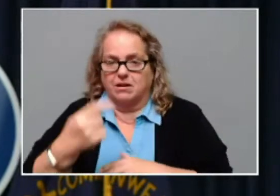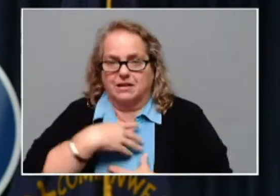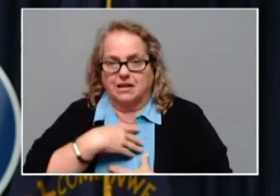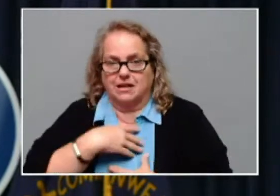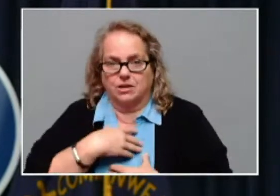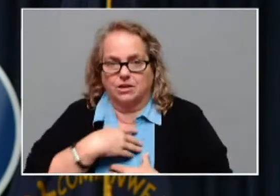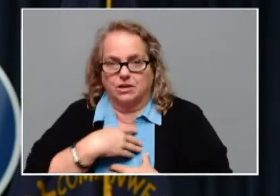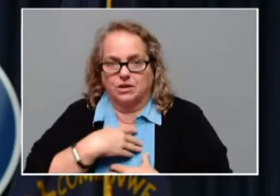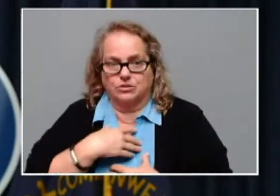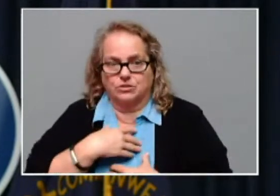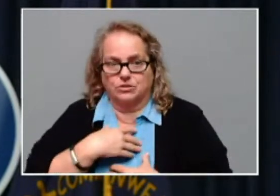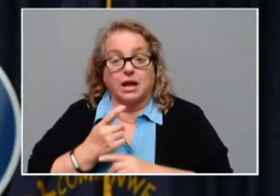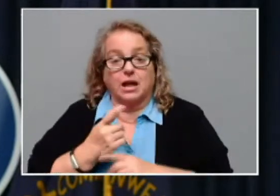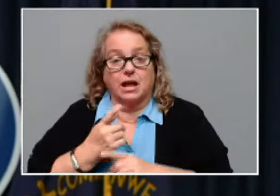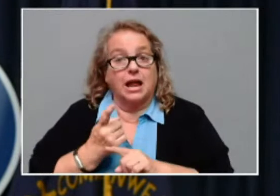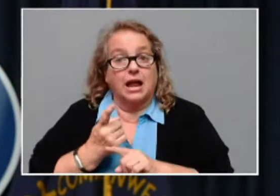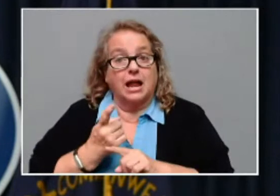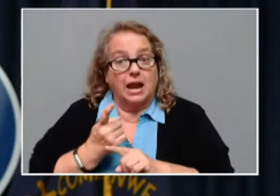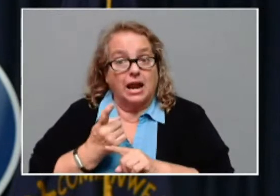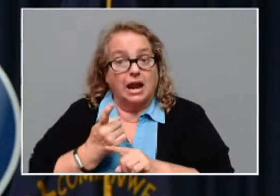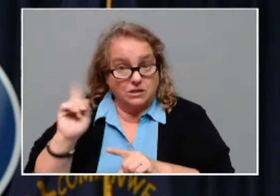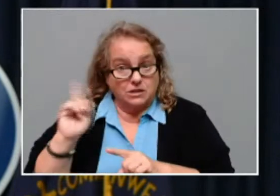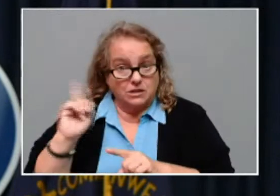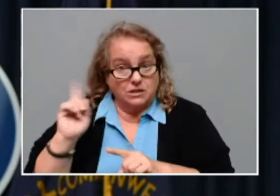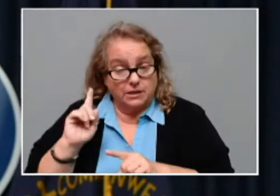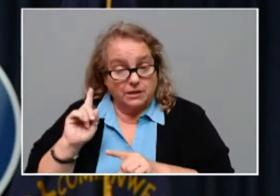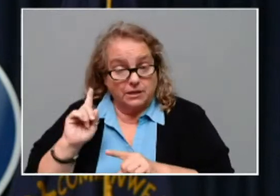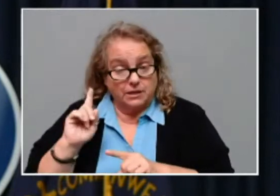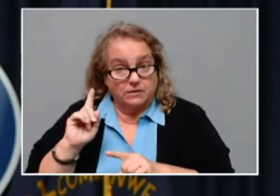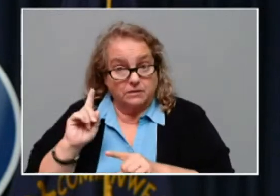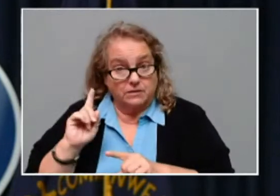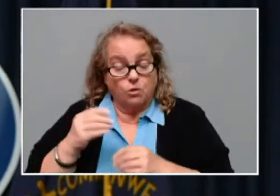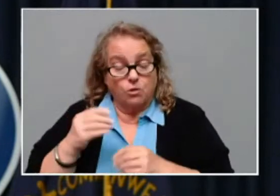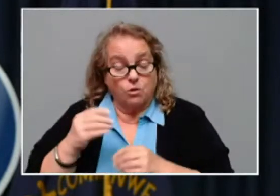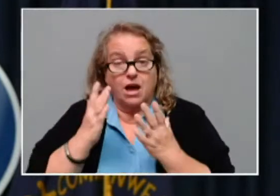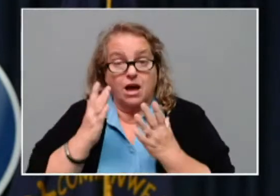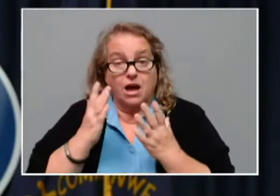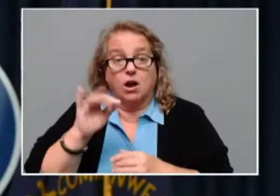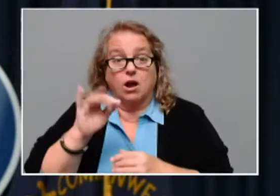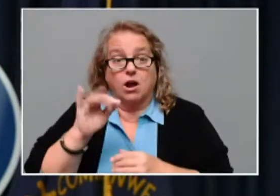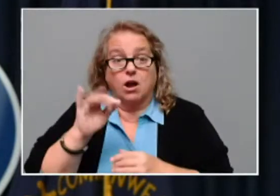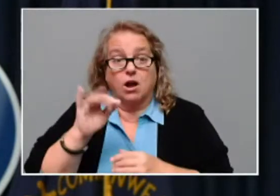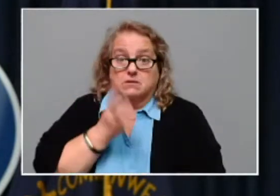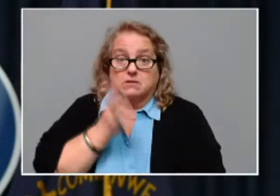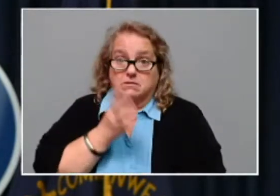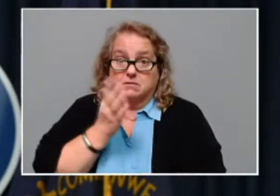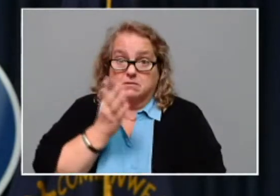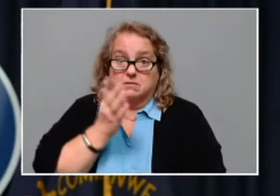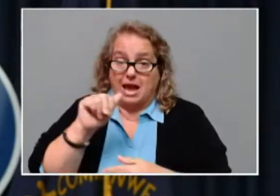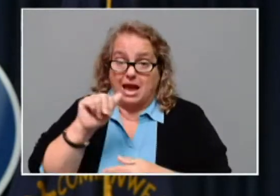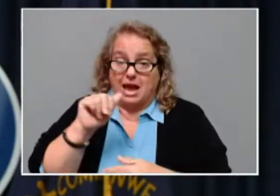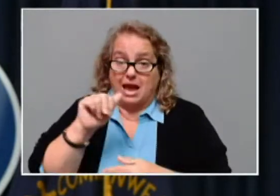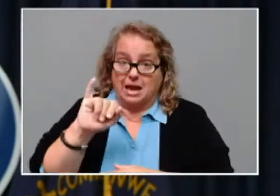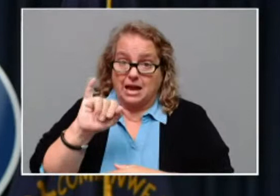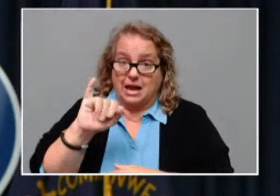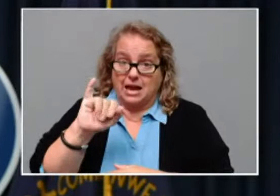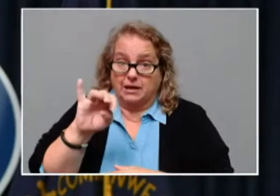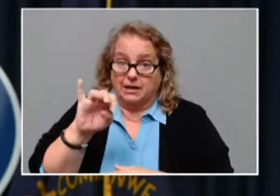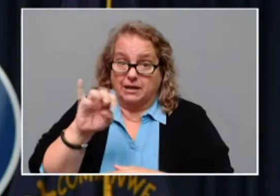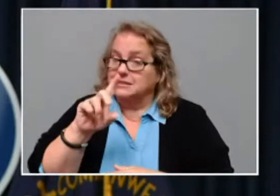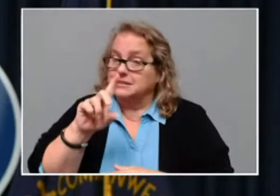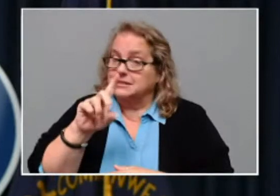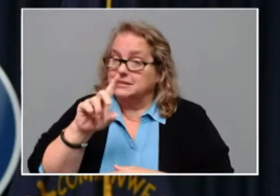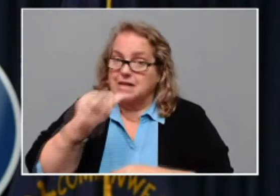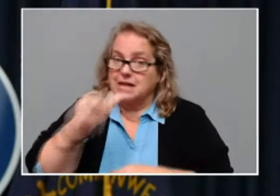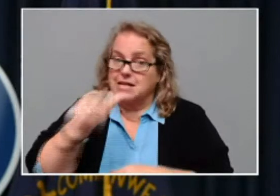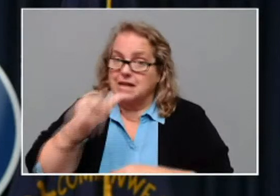week, the provider of monoclonal antibodies did not ship on time. Turns